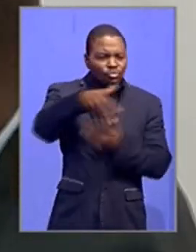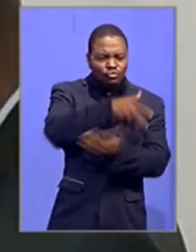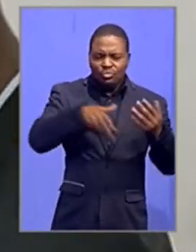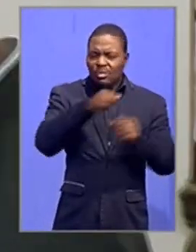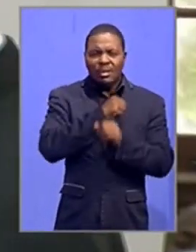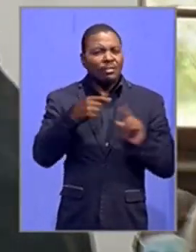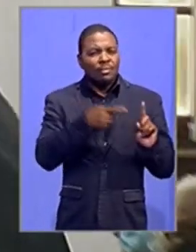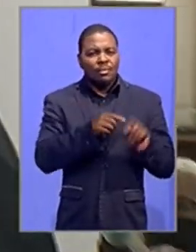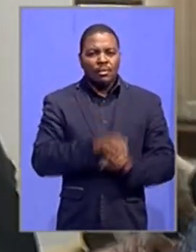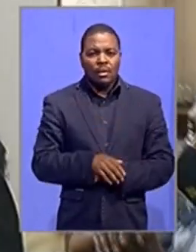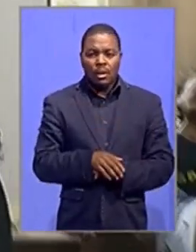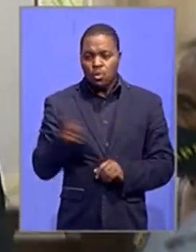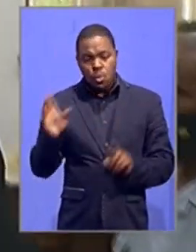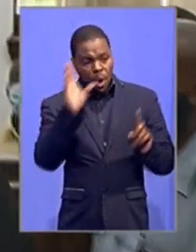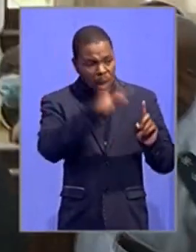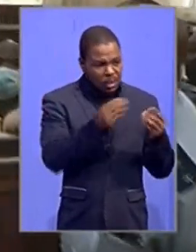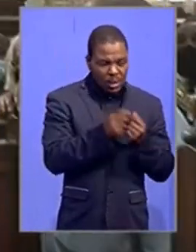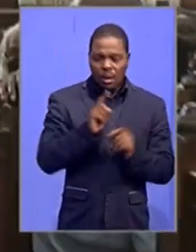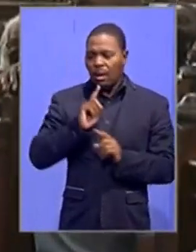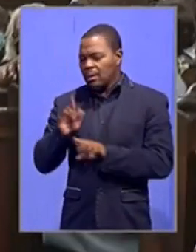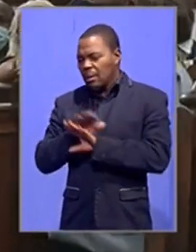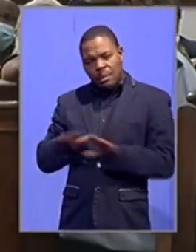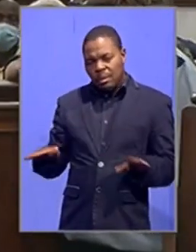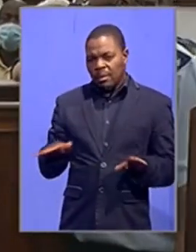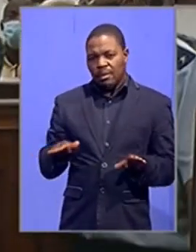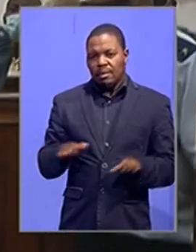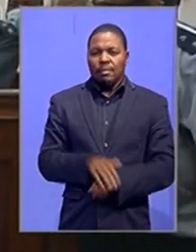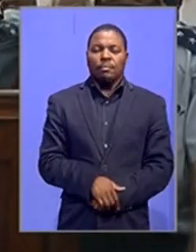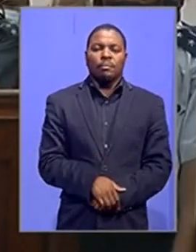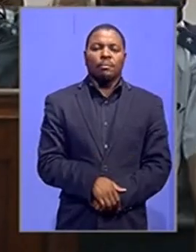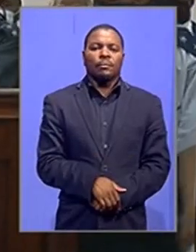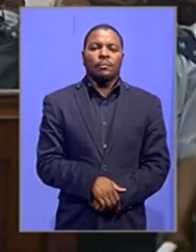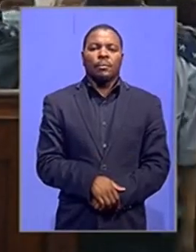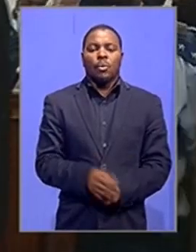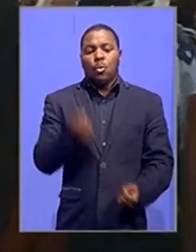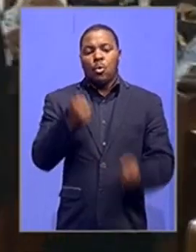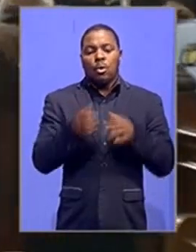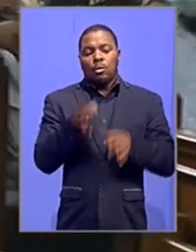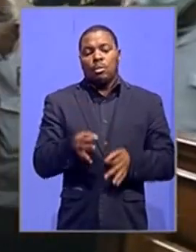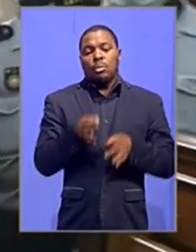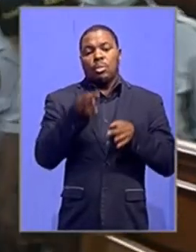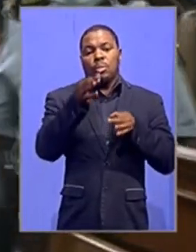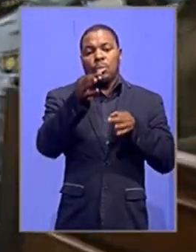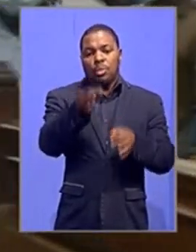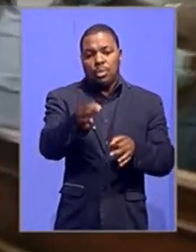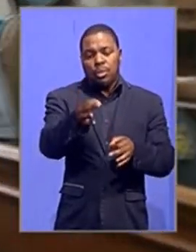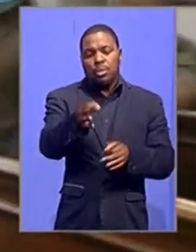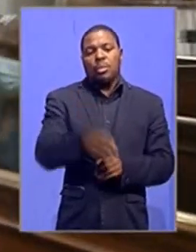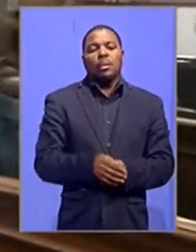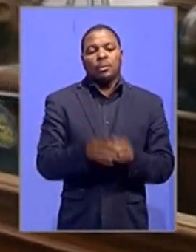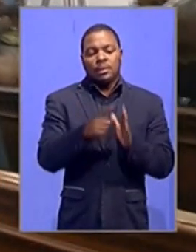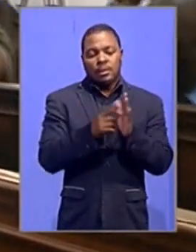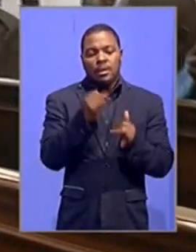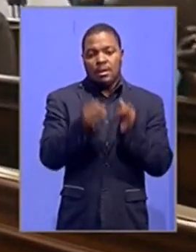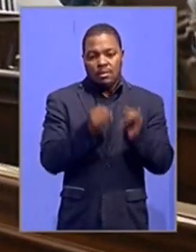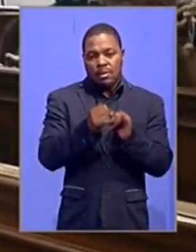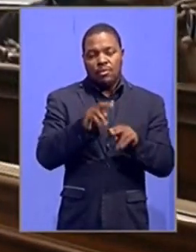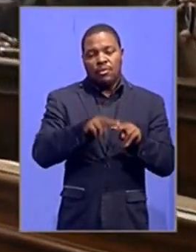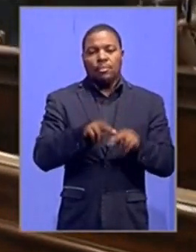always answer what you ask him, then he'll just communicate with you. Kgetsi e buseditswe morago go fitlha Tlhakole a le 11. The